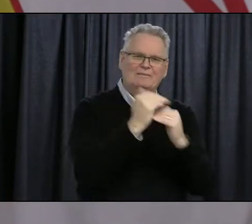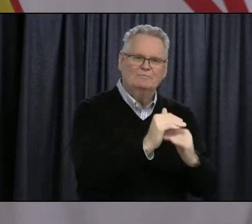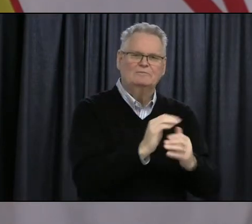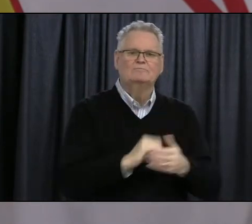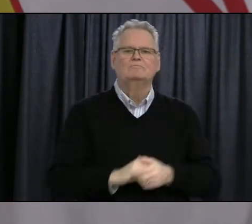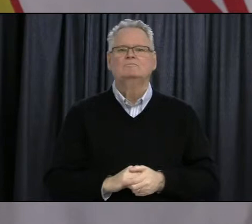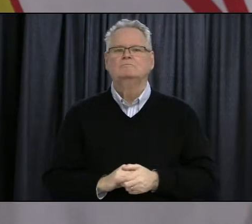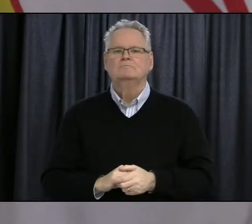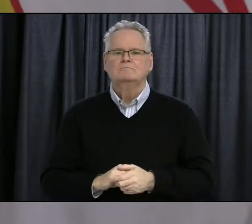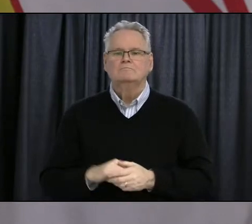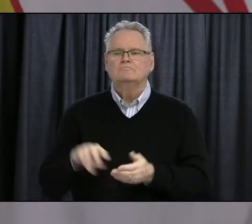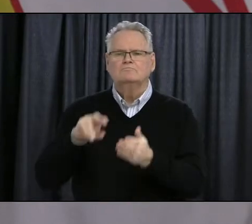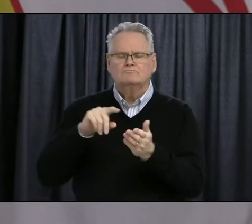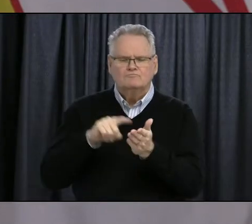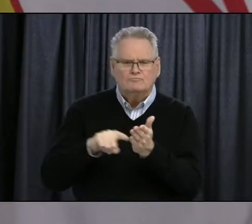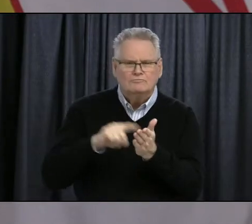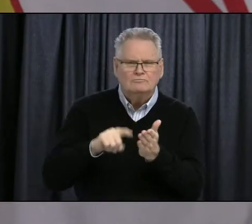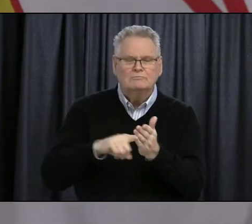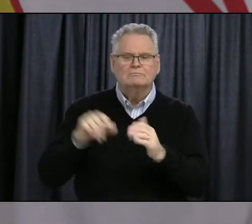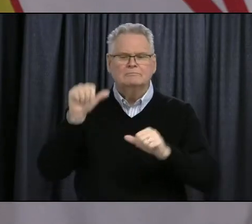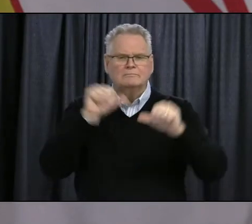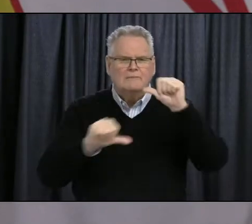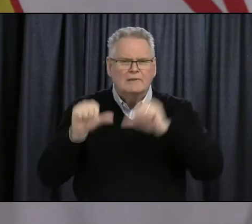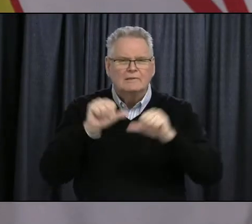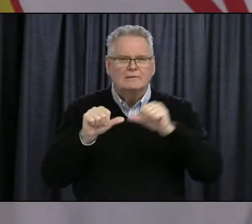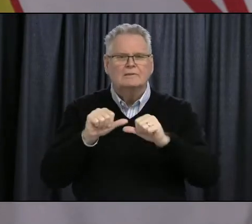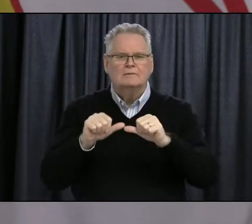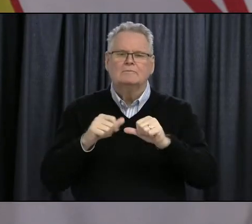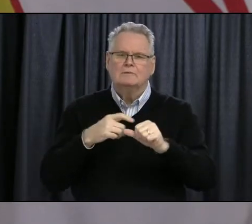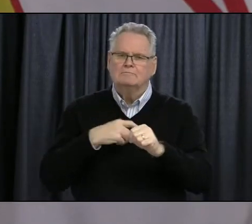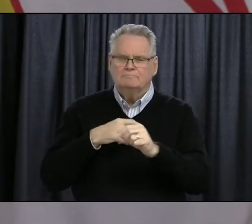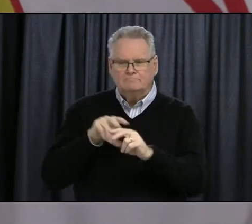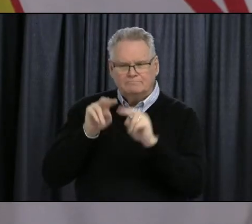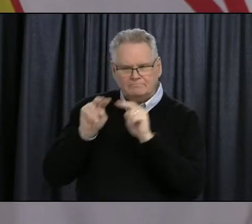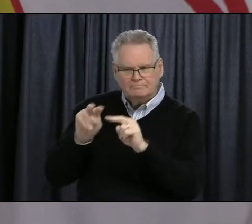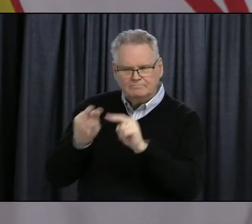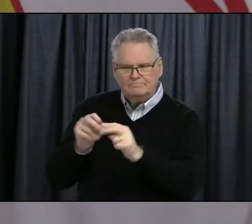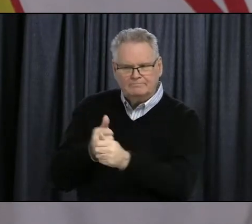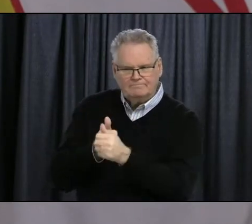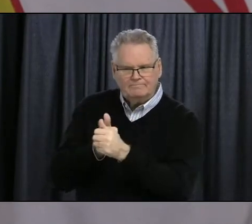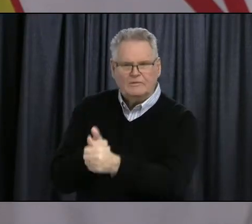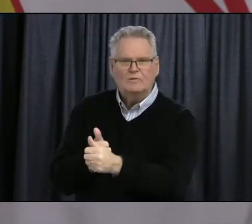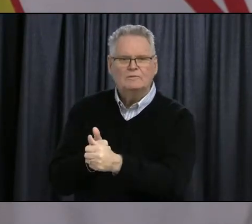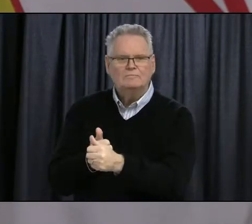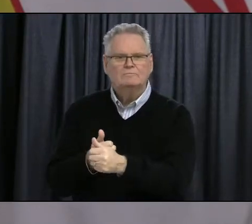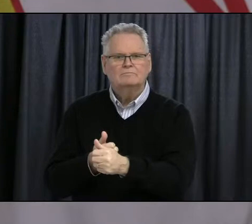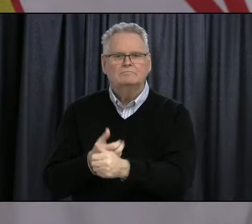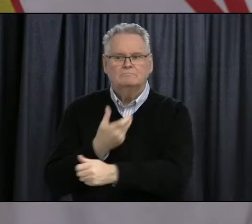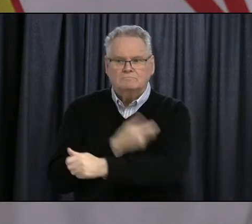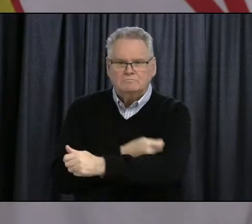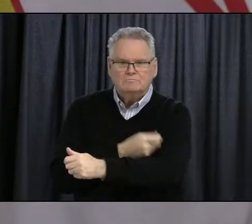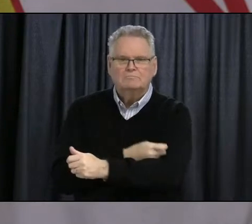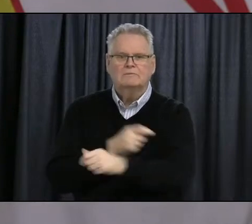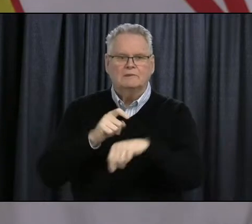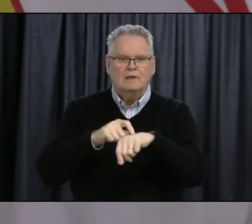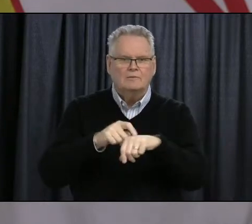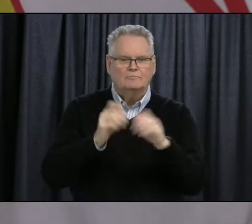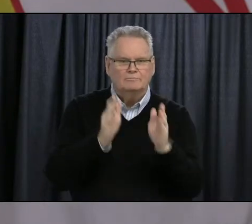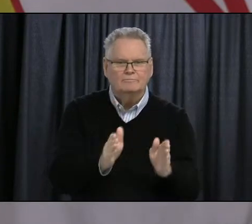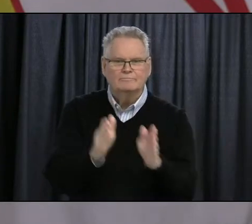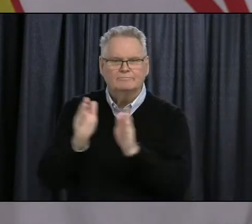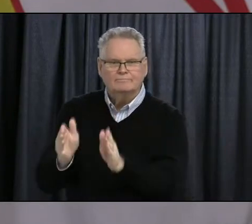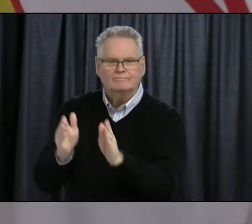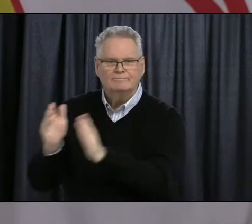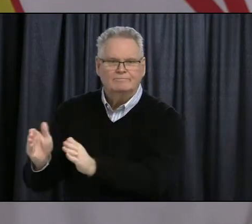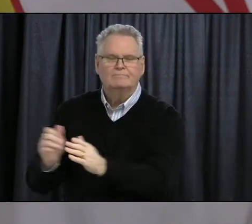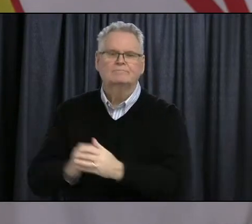authorities will notify the public as to the next category of individuals eligible for vaccination and how they can access a clinic. As